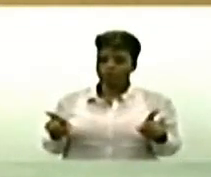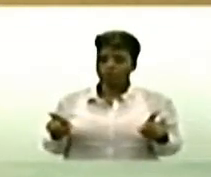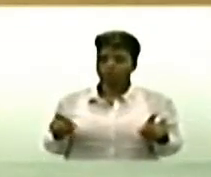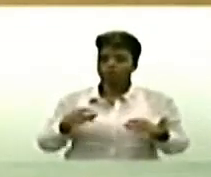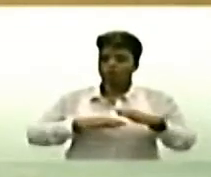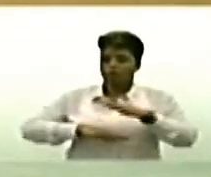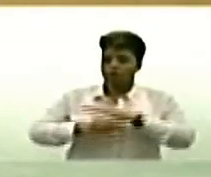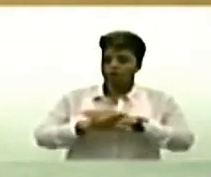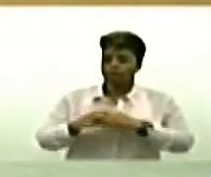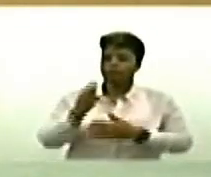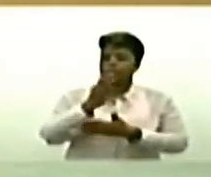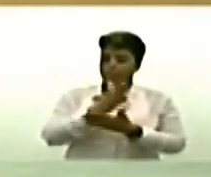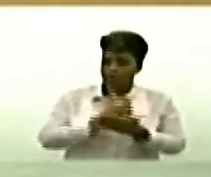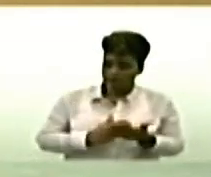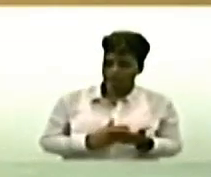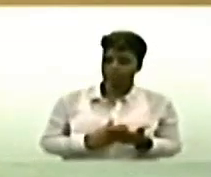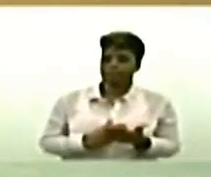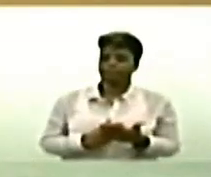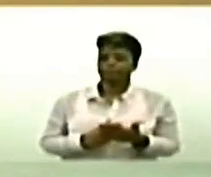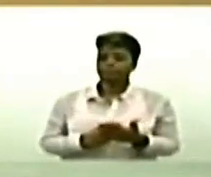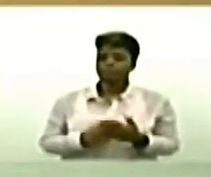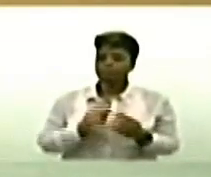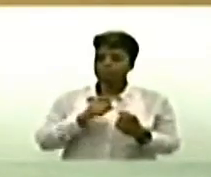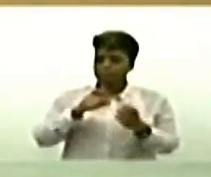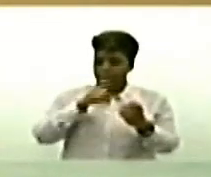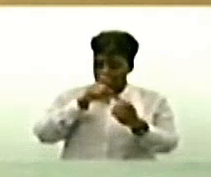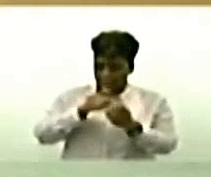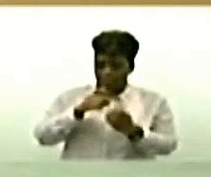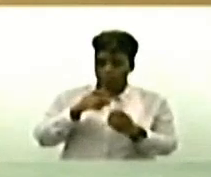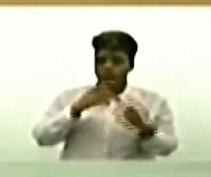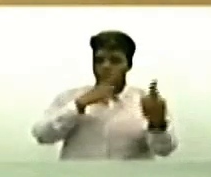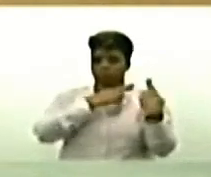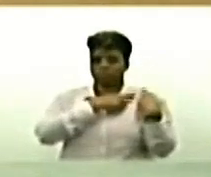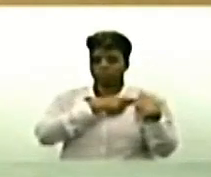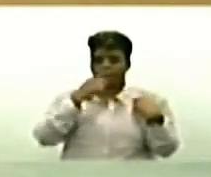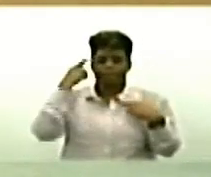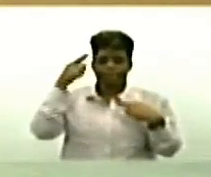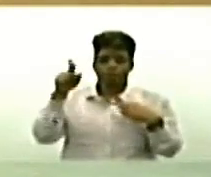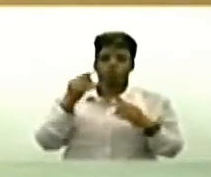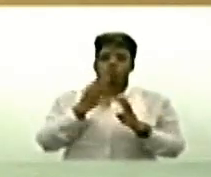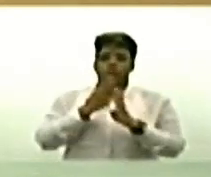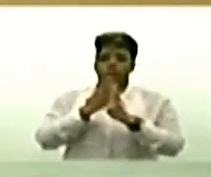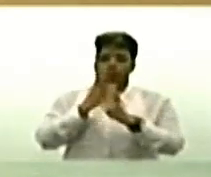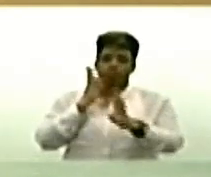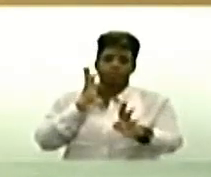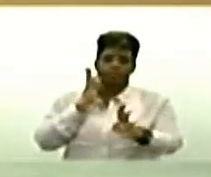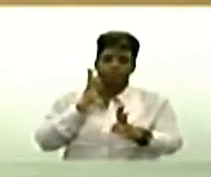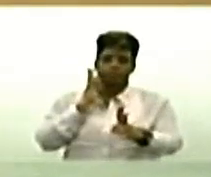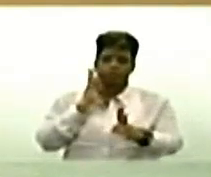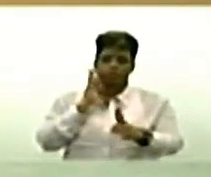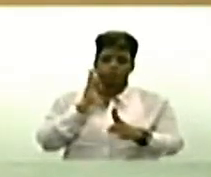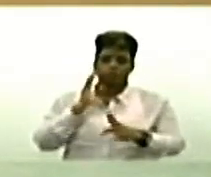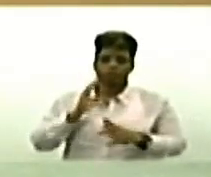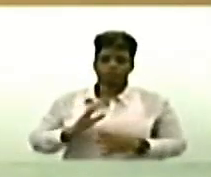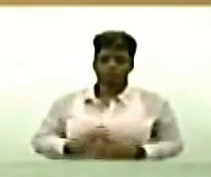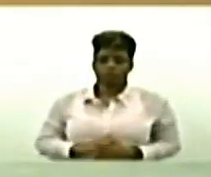a particular department specifically responsible for the traffic and environment.